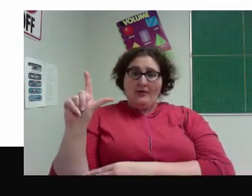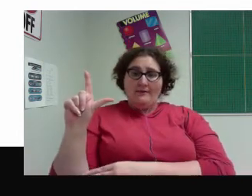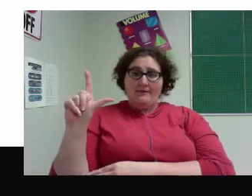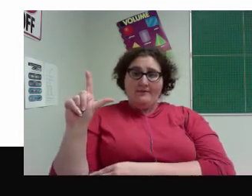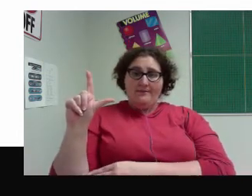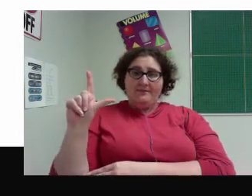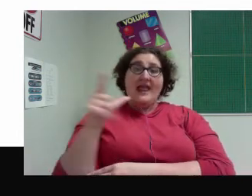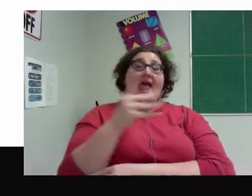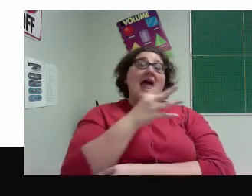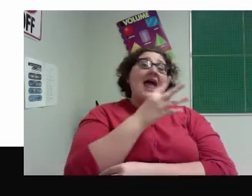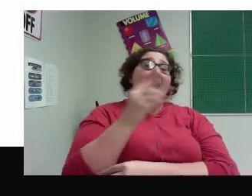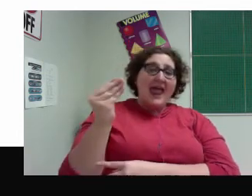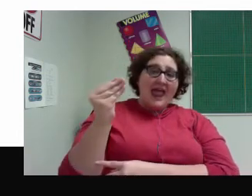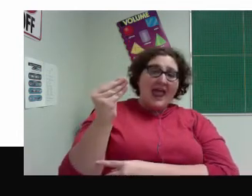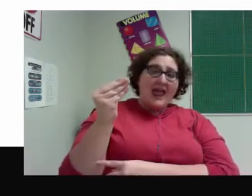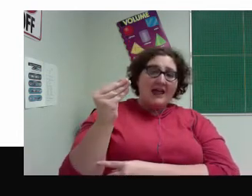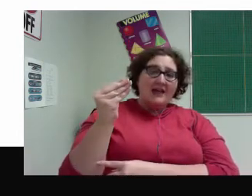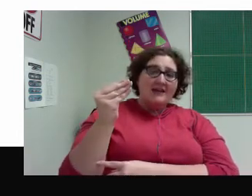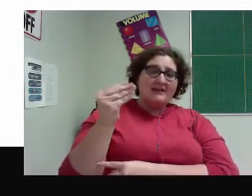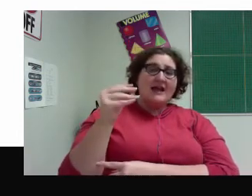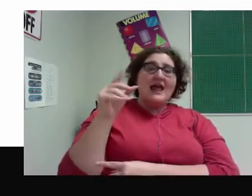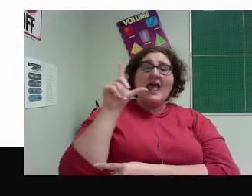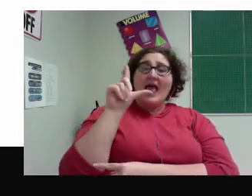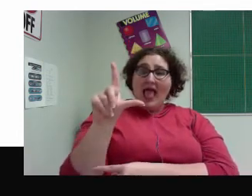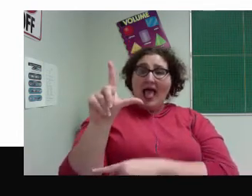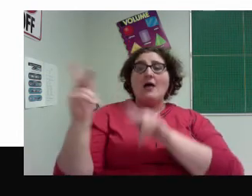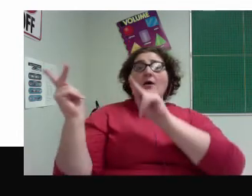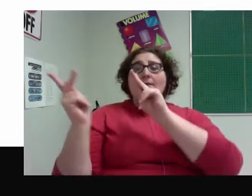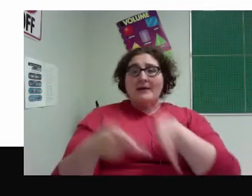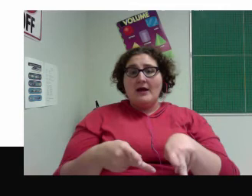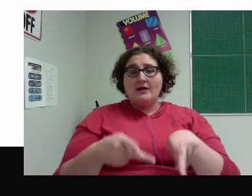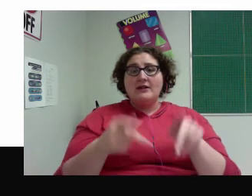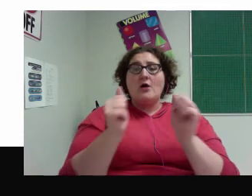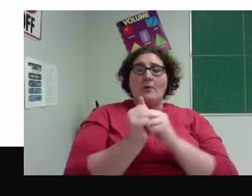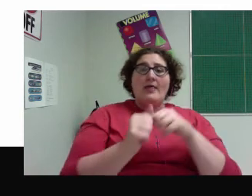and line L is parallel to line M,